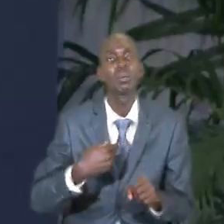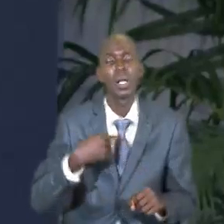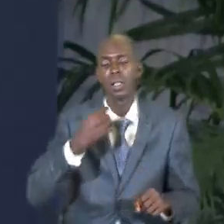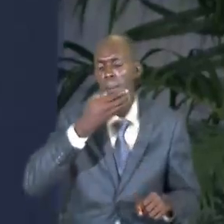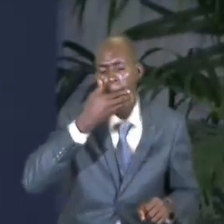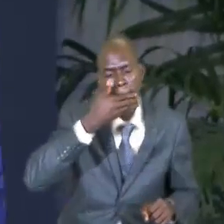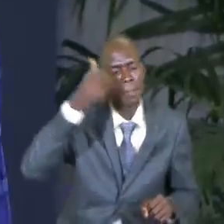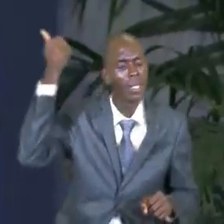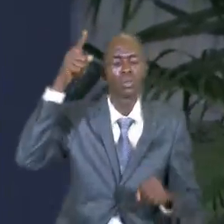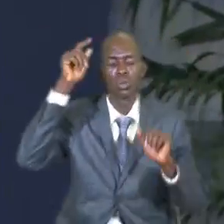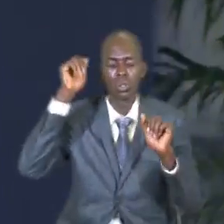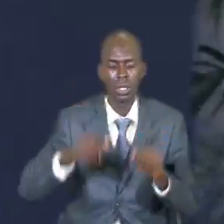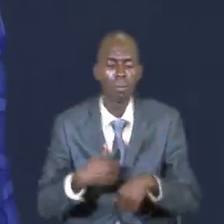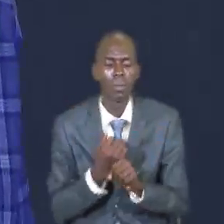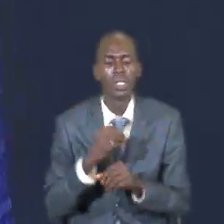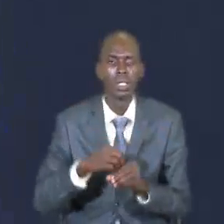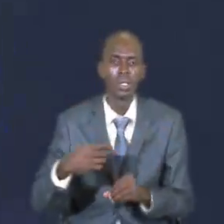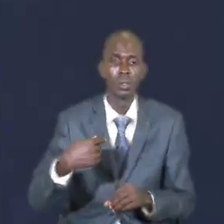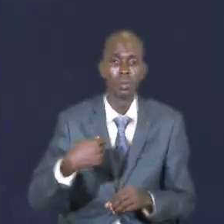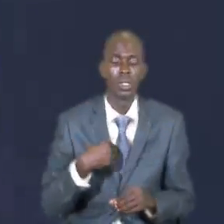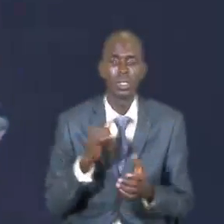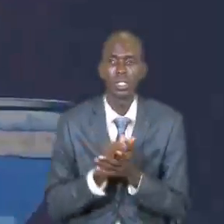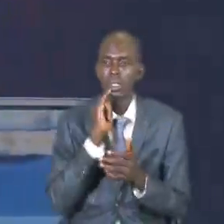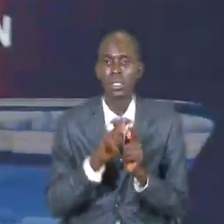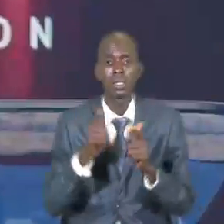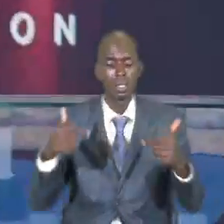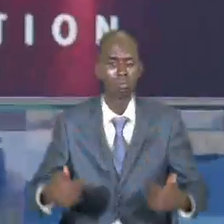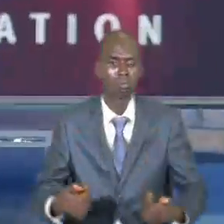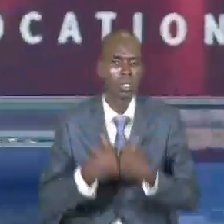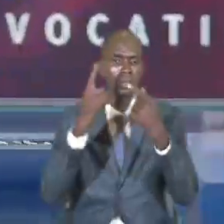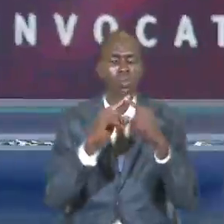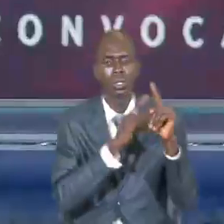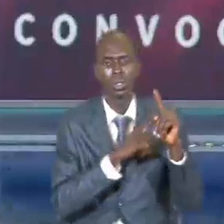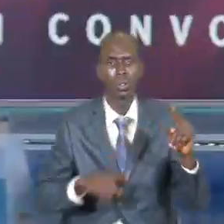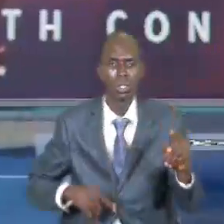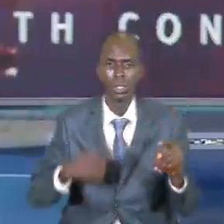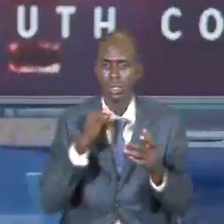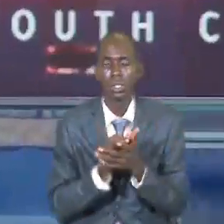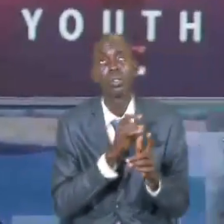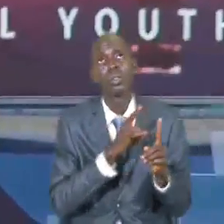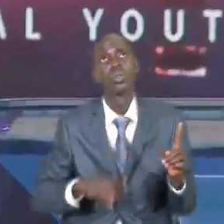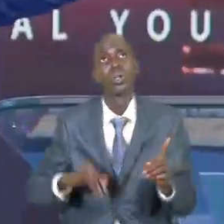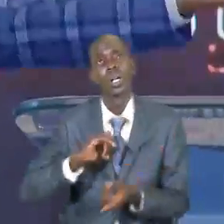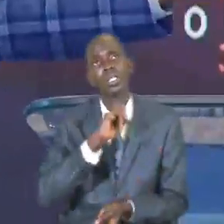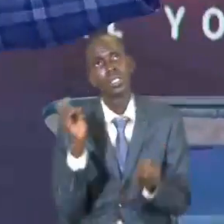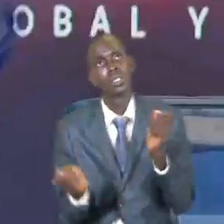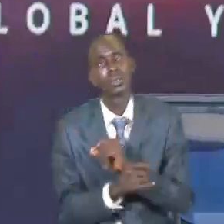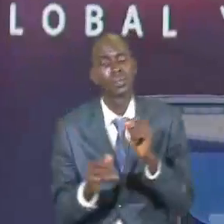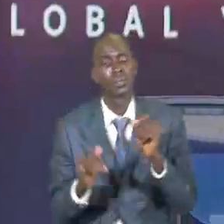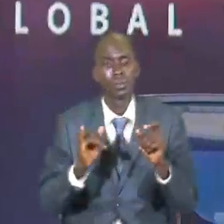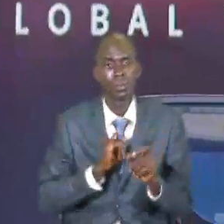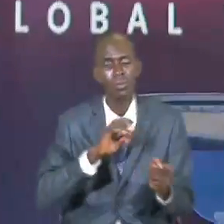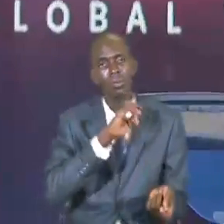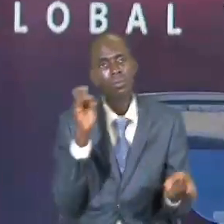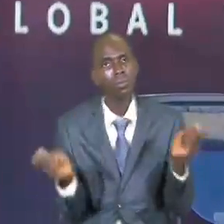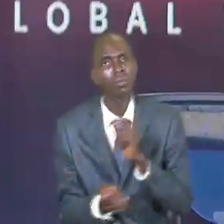for the Lord. You come to the Lord and say, Lord, I change. Lord, I turn around. Lord, I change all the past. And I come to you, not